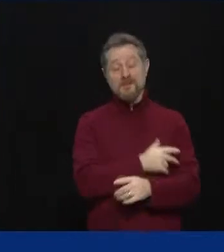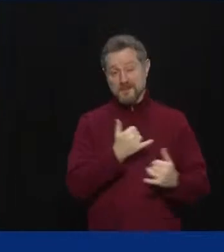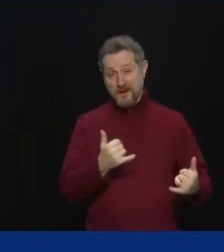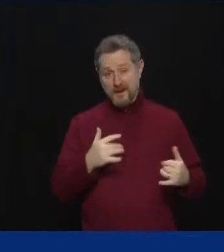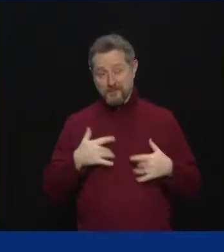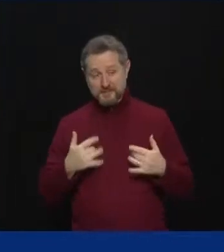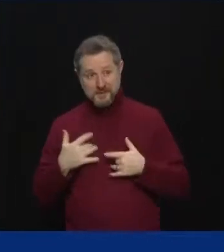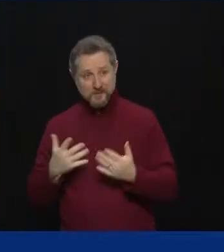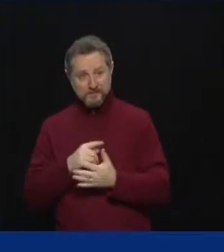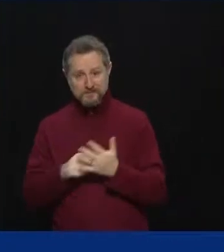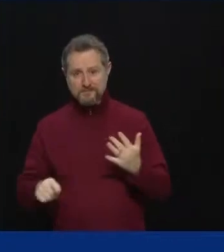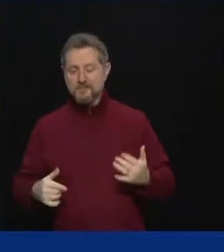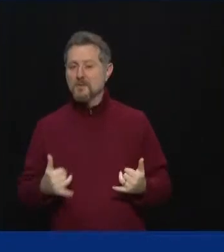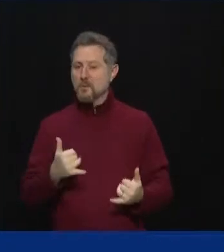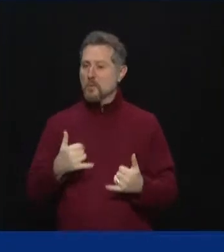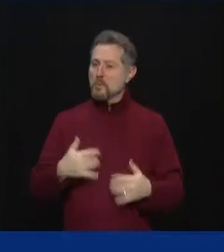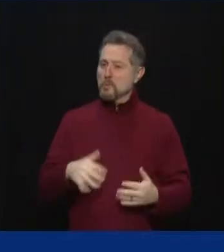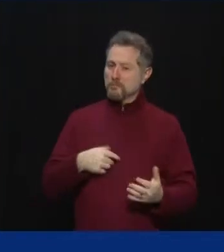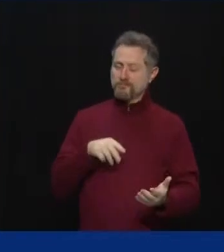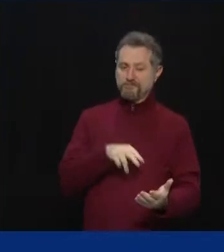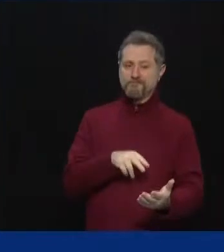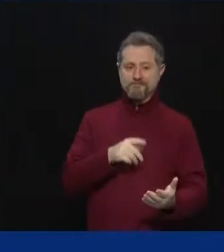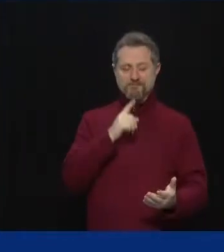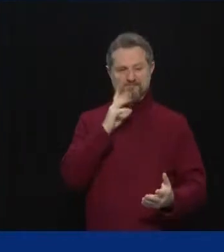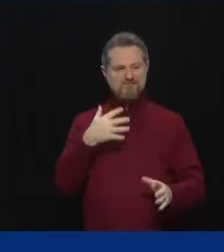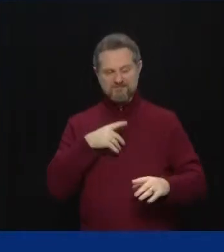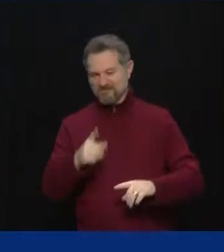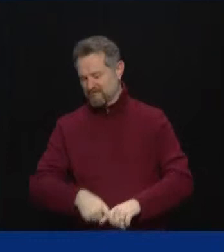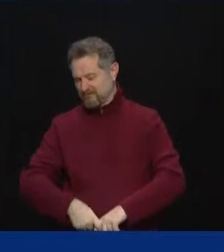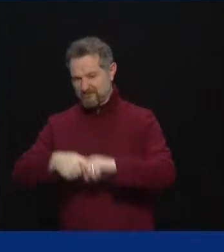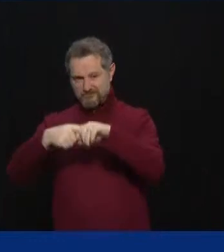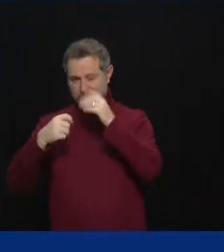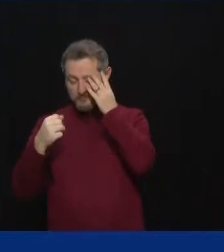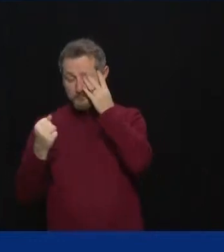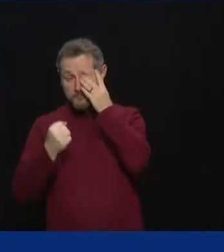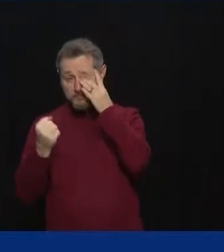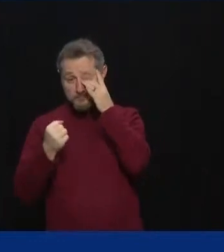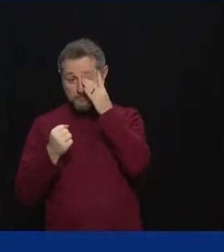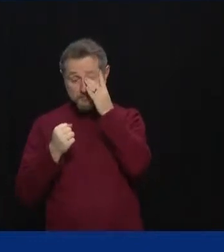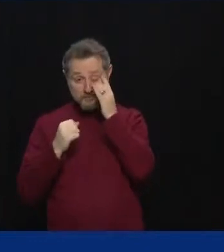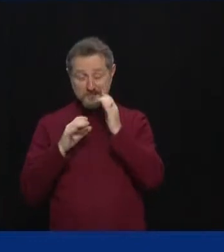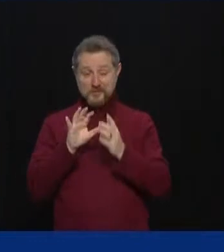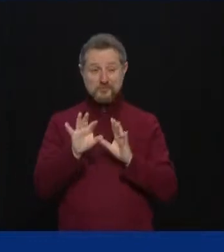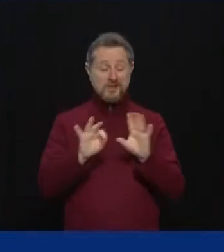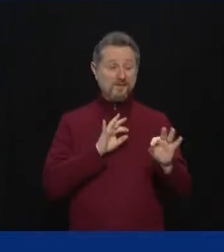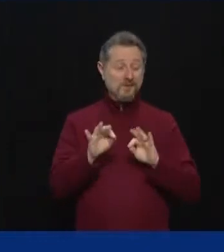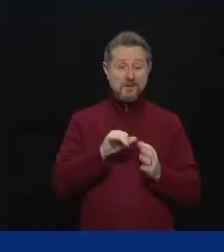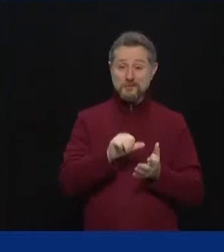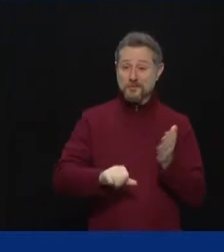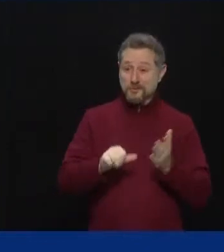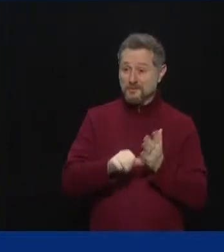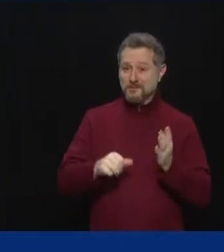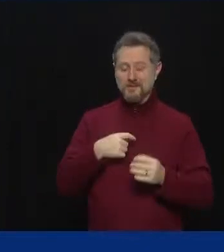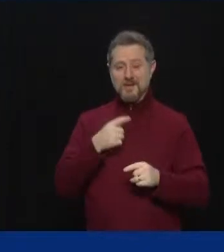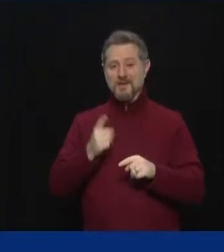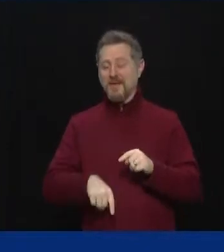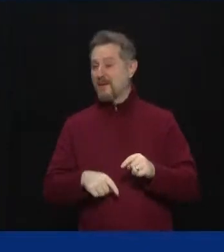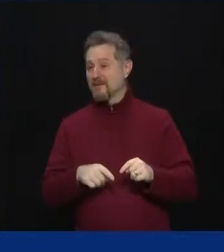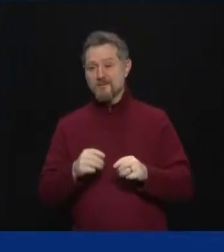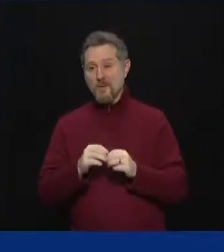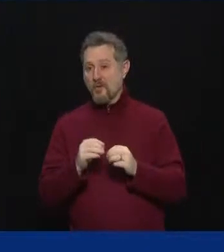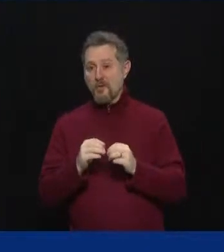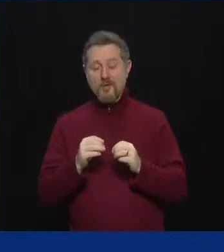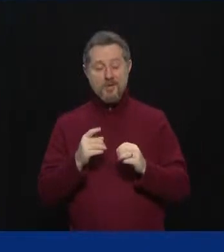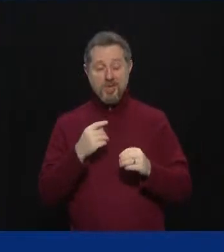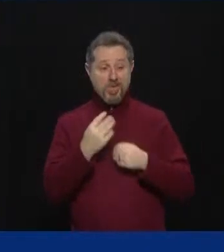We said that elective surgeries would be suspended if any hospital was not able to increase their bed capacity. We gave plenty of notice. We wanted people